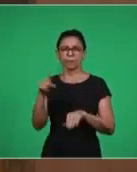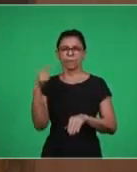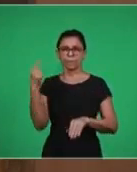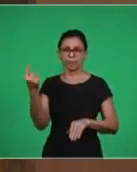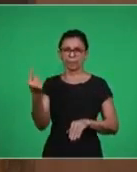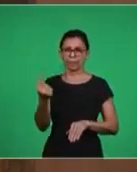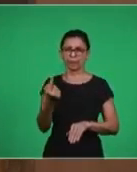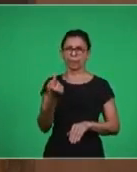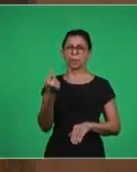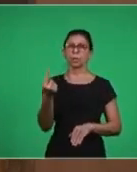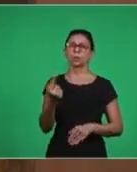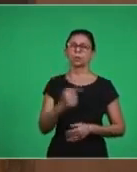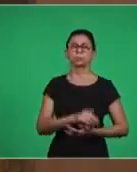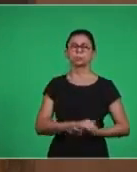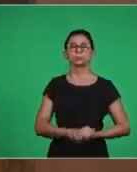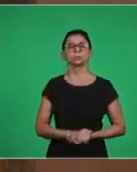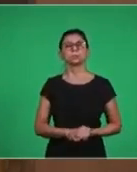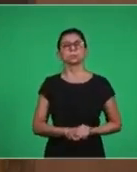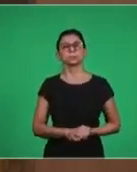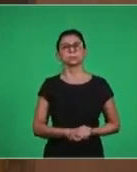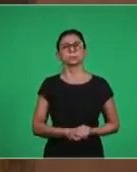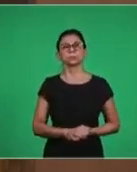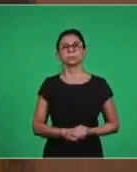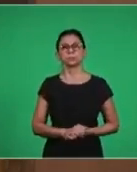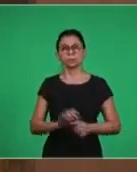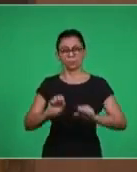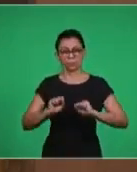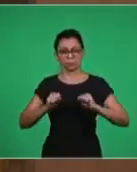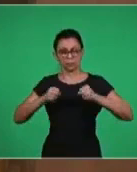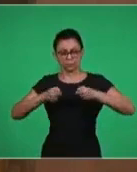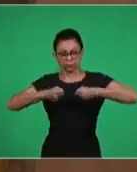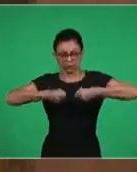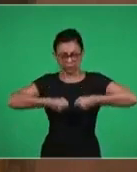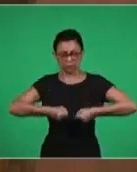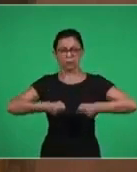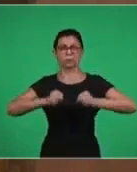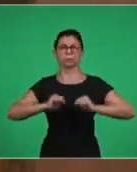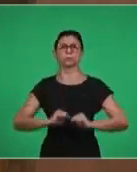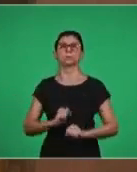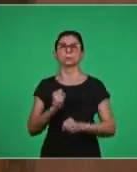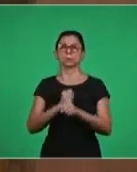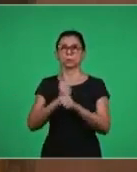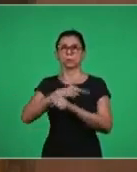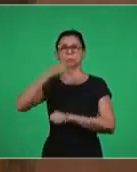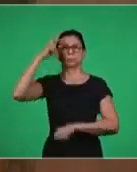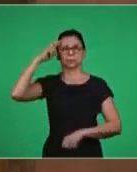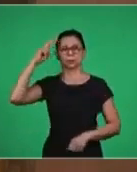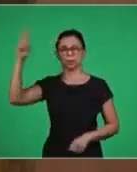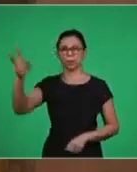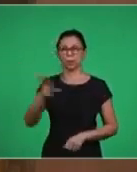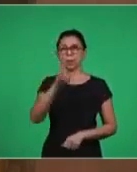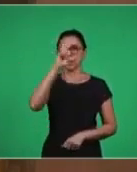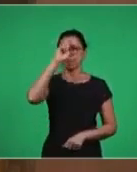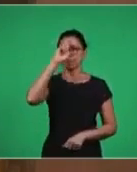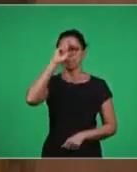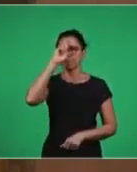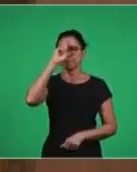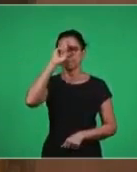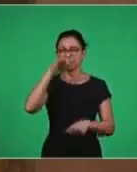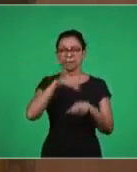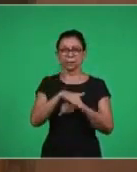willing on this journey, and of course, in the evident, even on the instructions. So midnight,